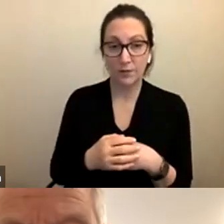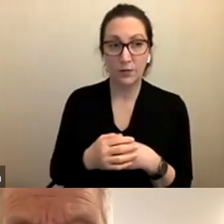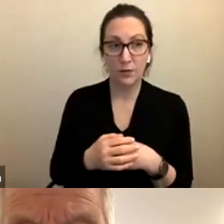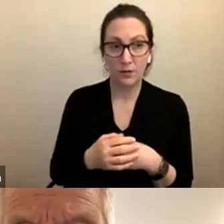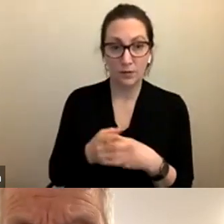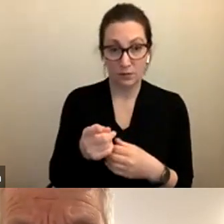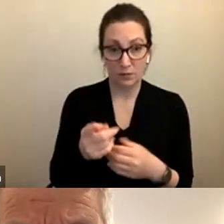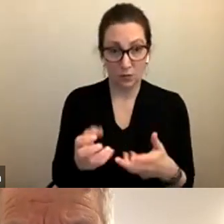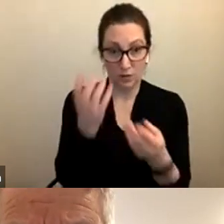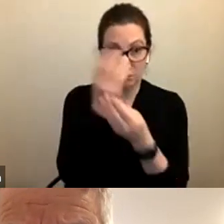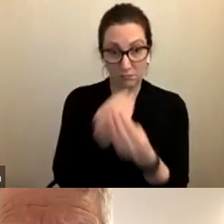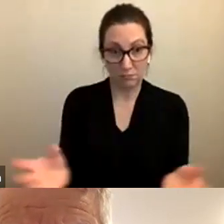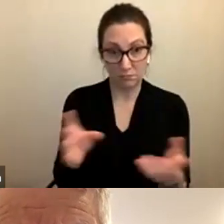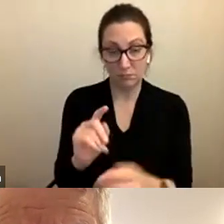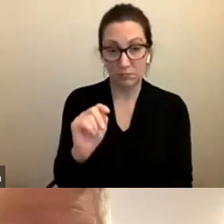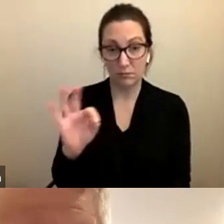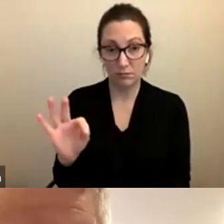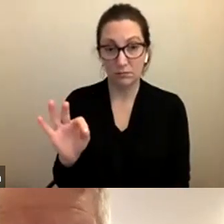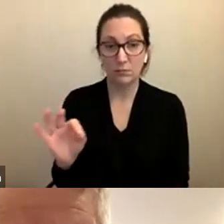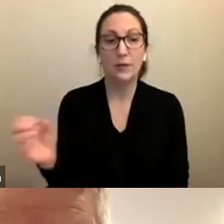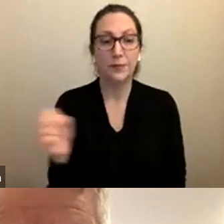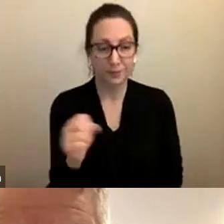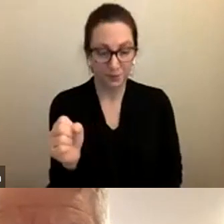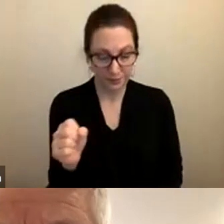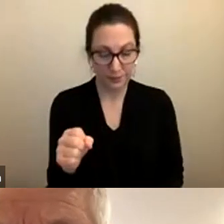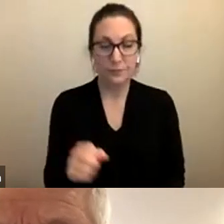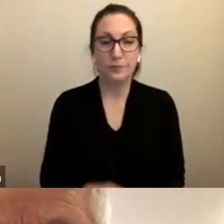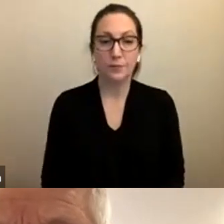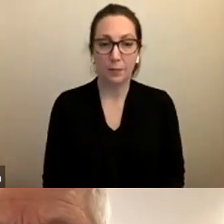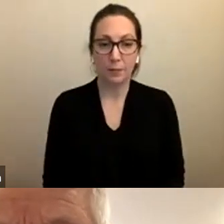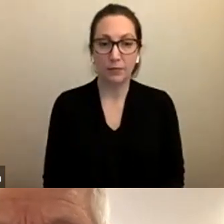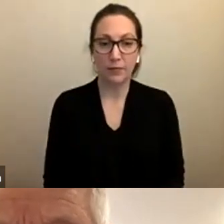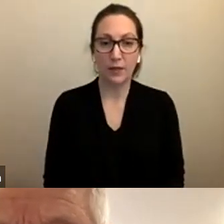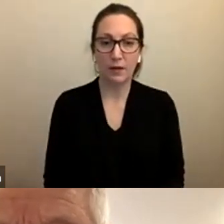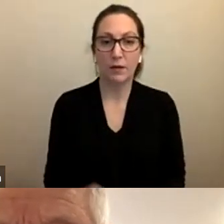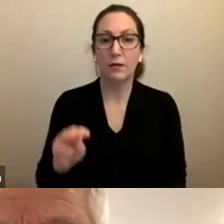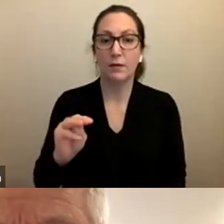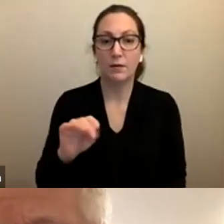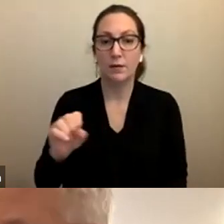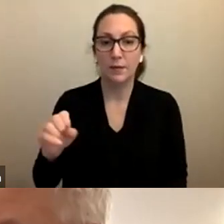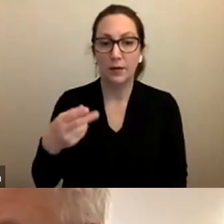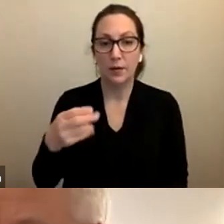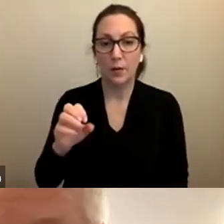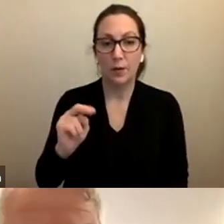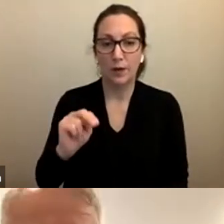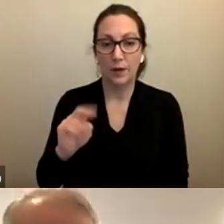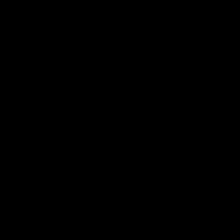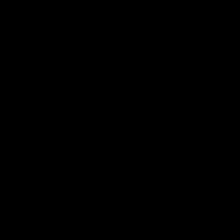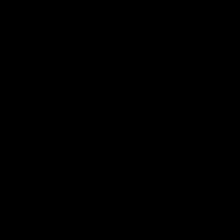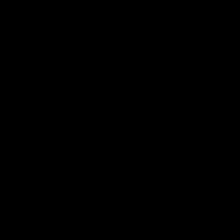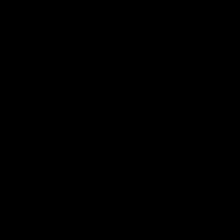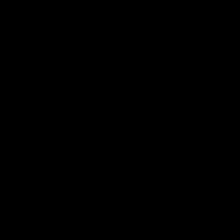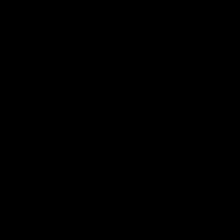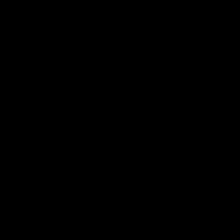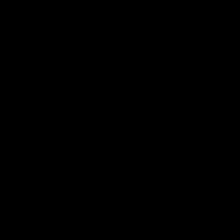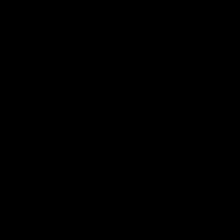you wish to share with the task force? We do, and my colleague, Ms. Hogan, is going to share the slides, and